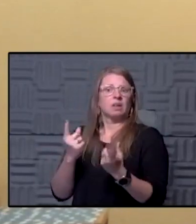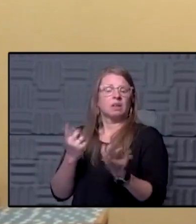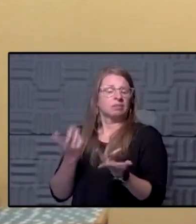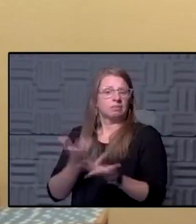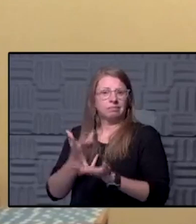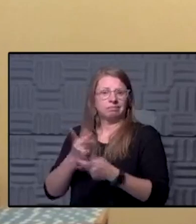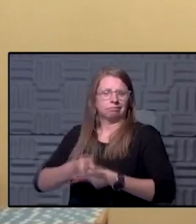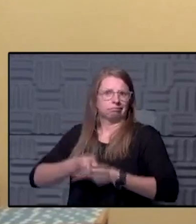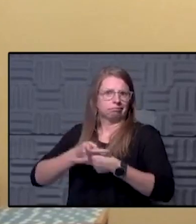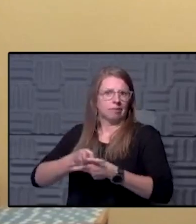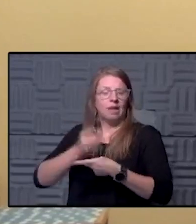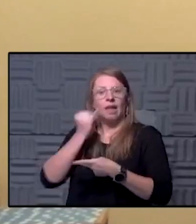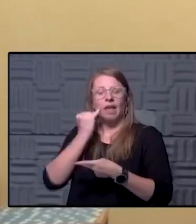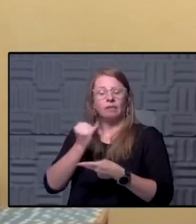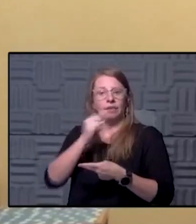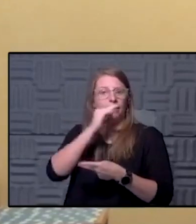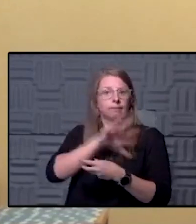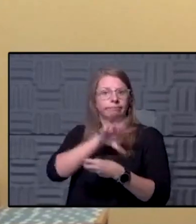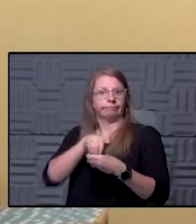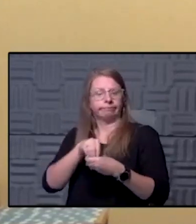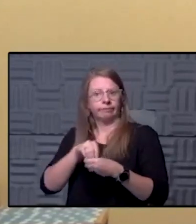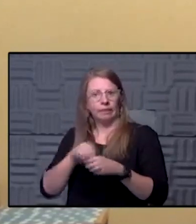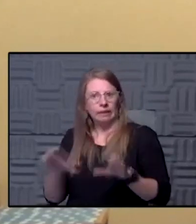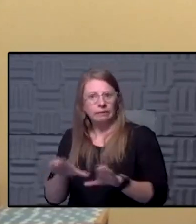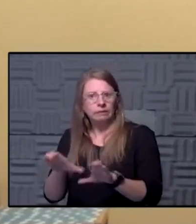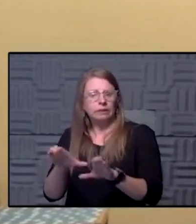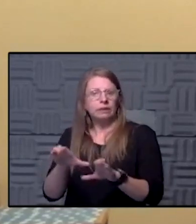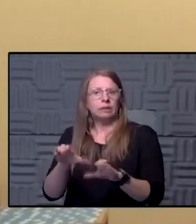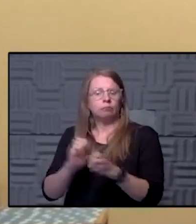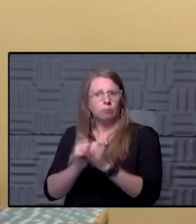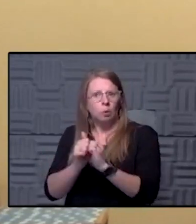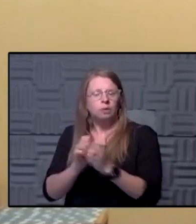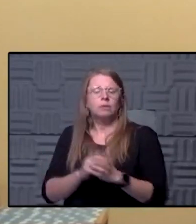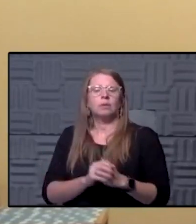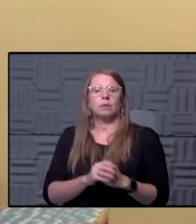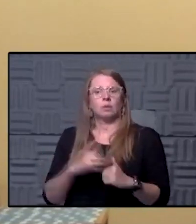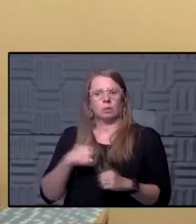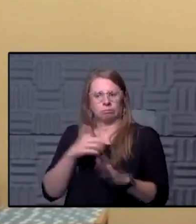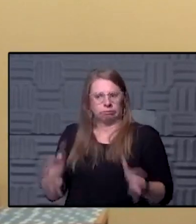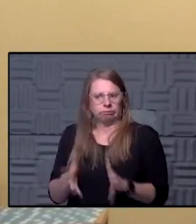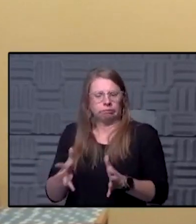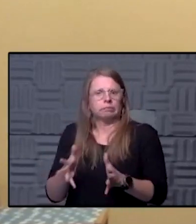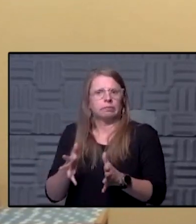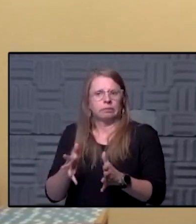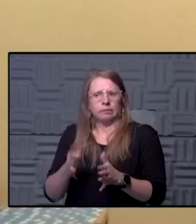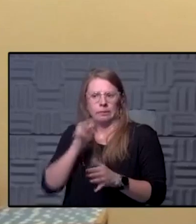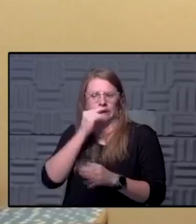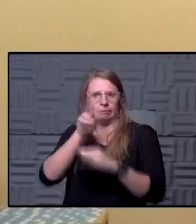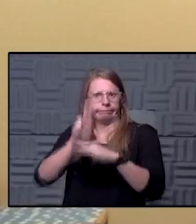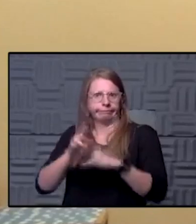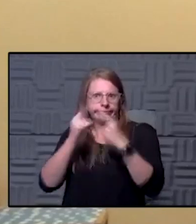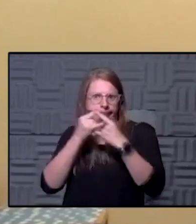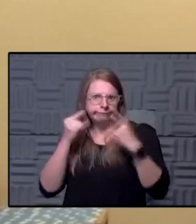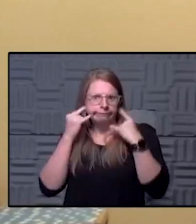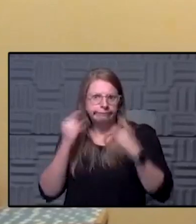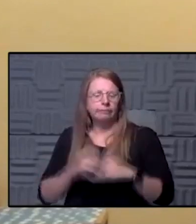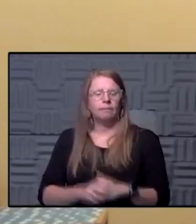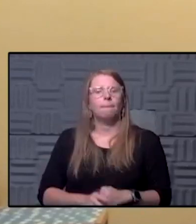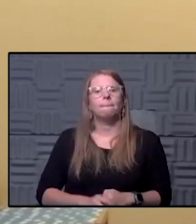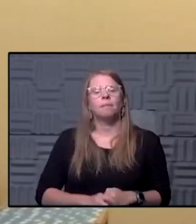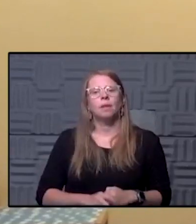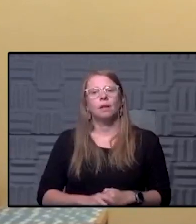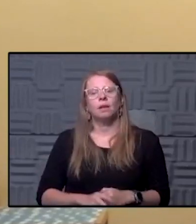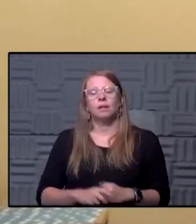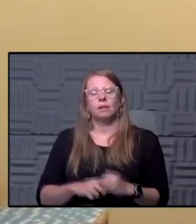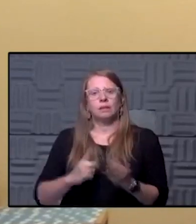kids are involved in activities, we really, really encourage mask wearing during those activities. Sometimes you